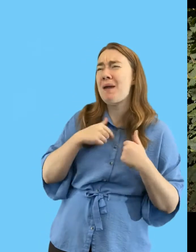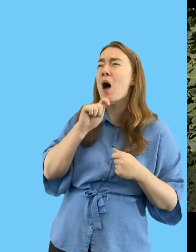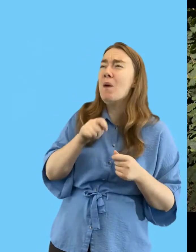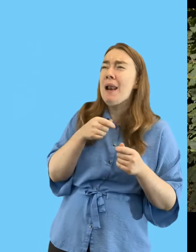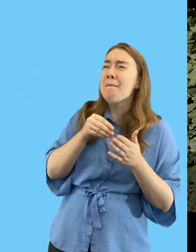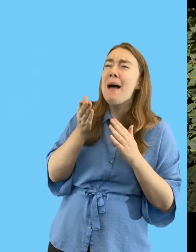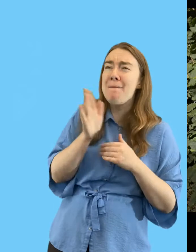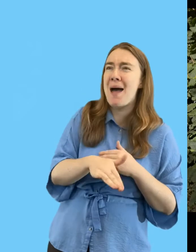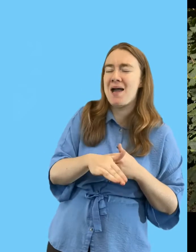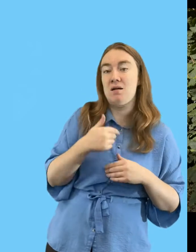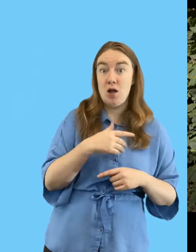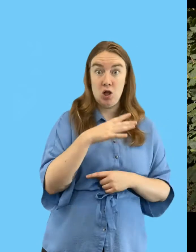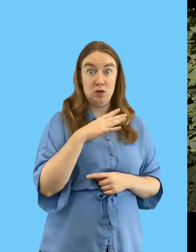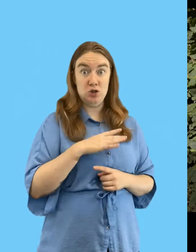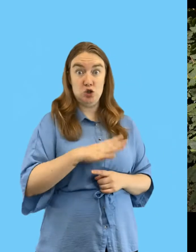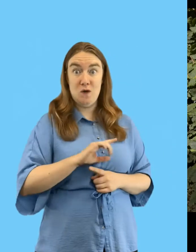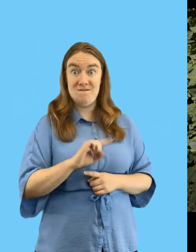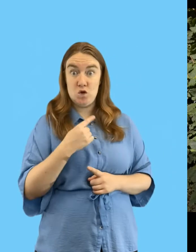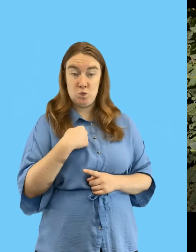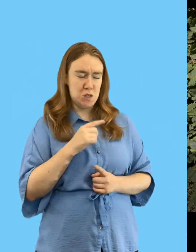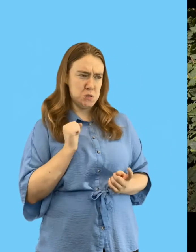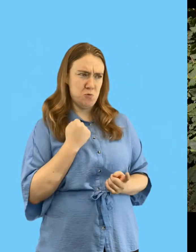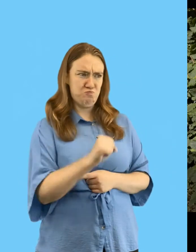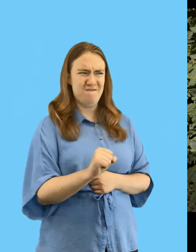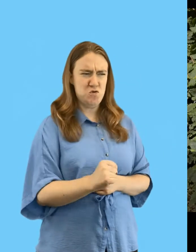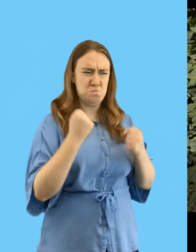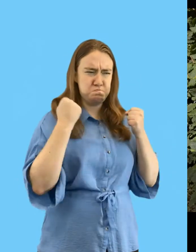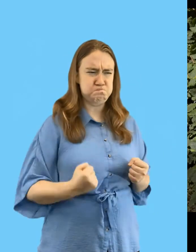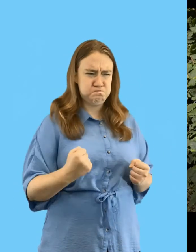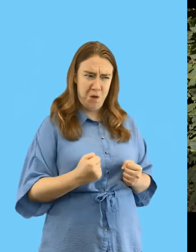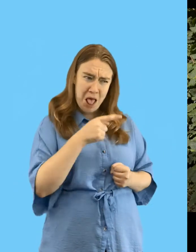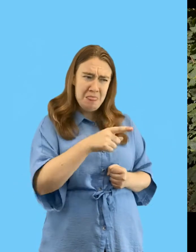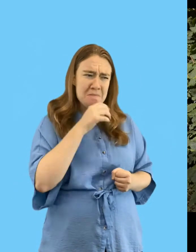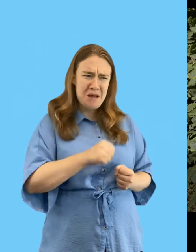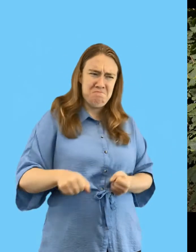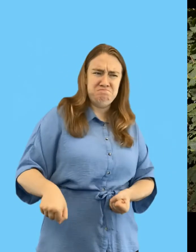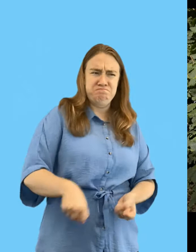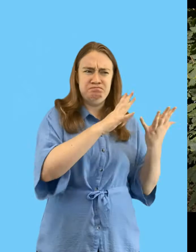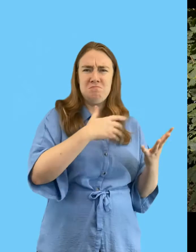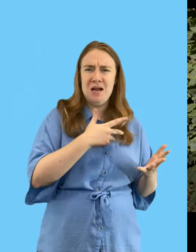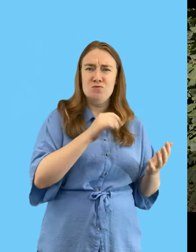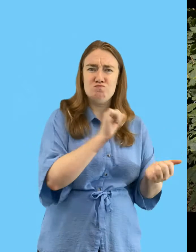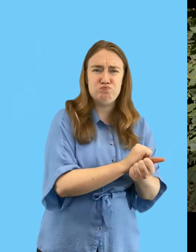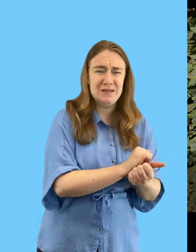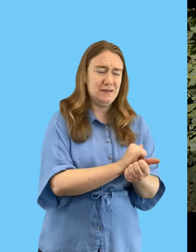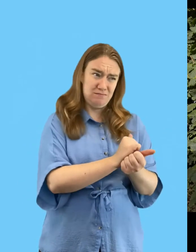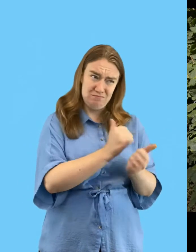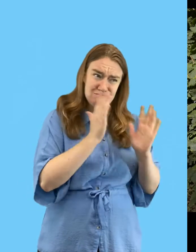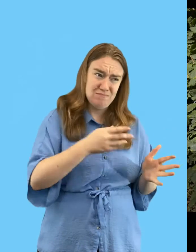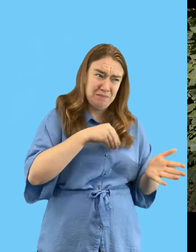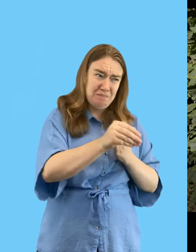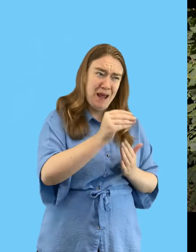back.' But he refused. Instead, he went off and had the man thrown into prison until he could pay the